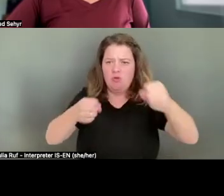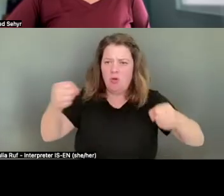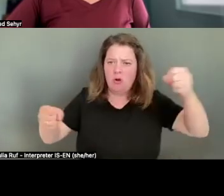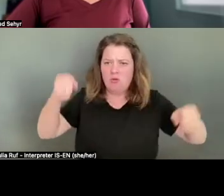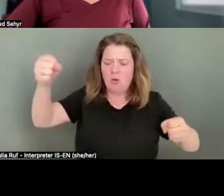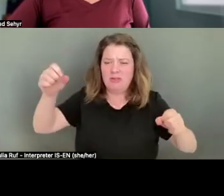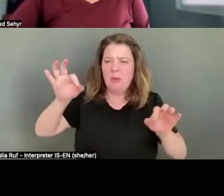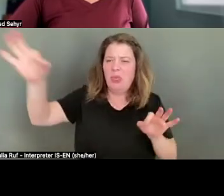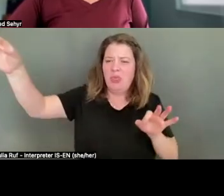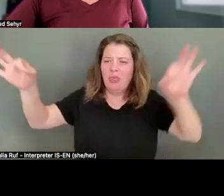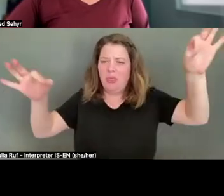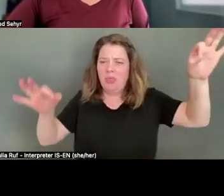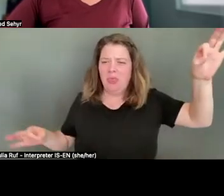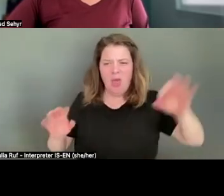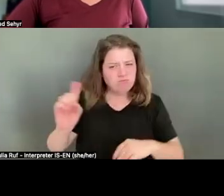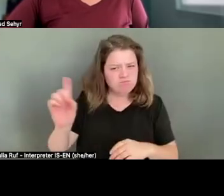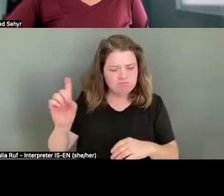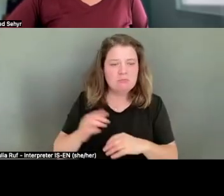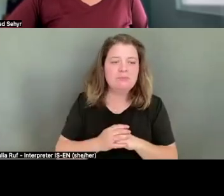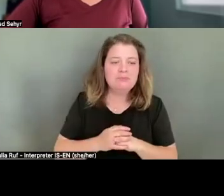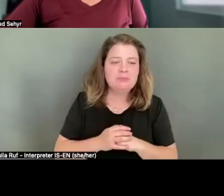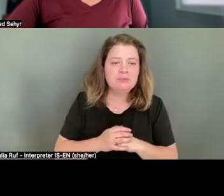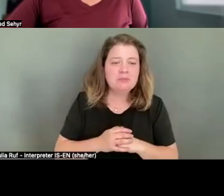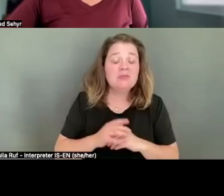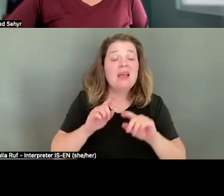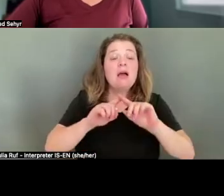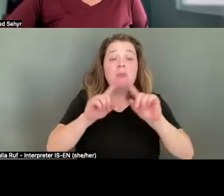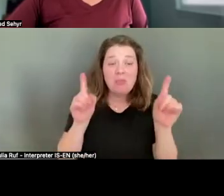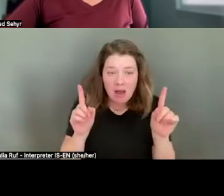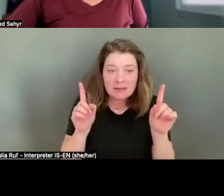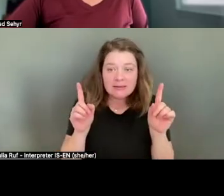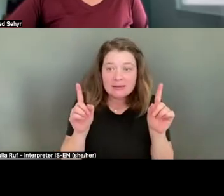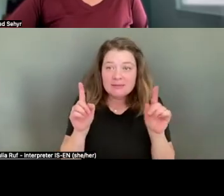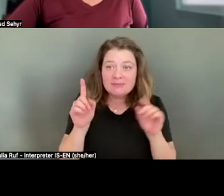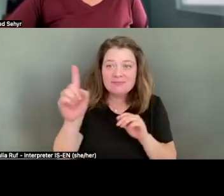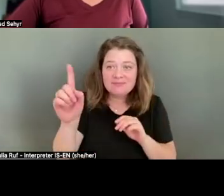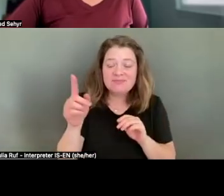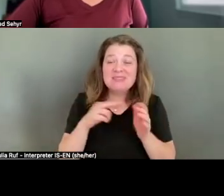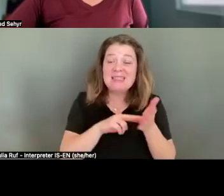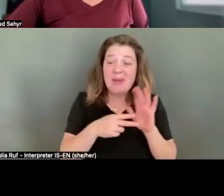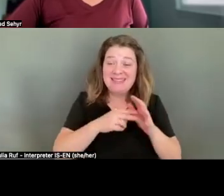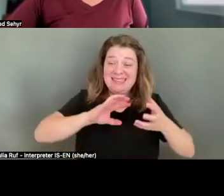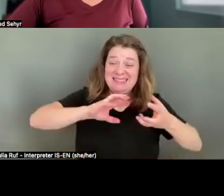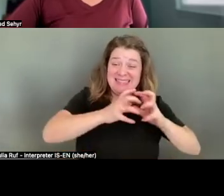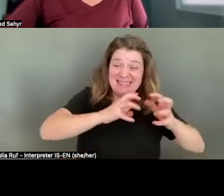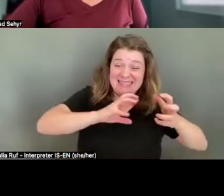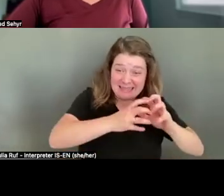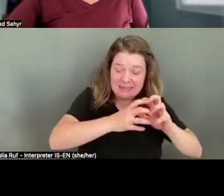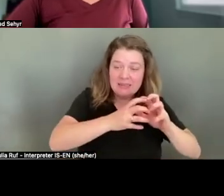But we did not see a strong correlation between the semantic density measures and